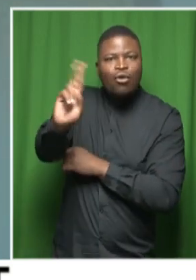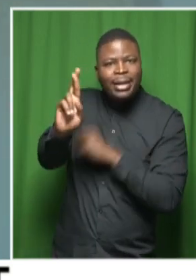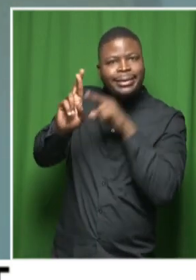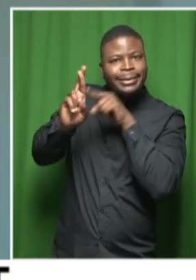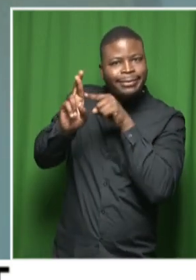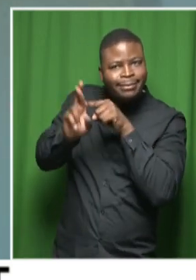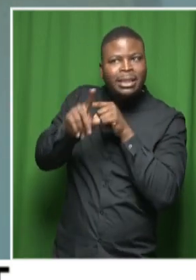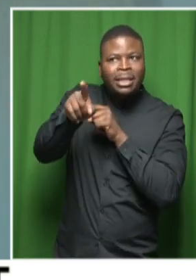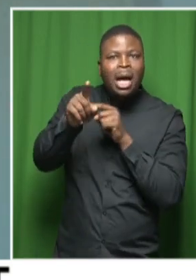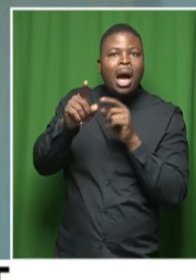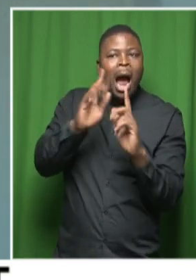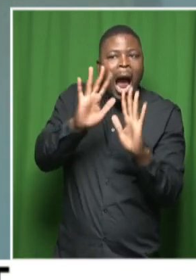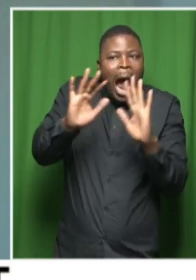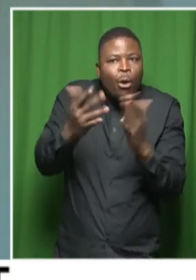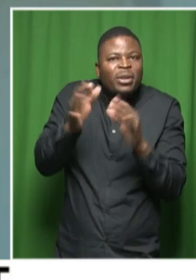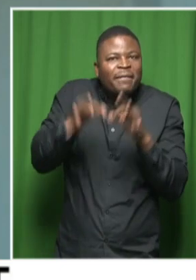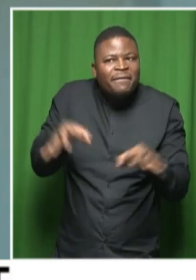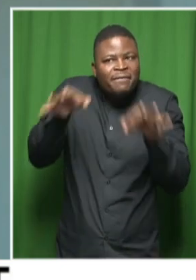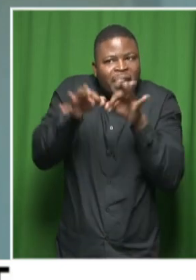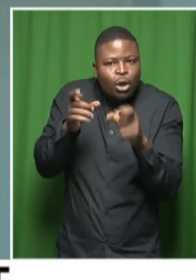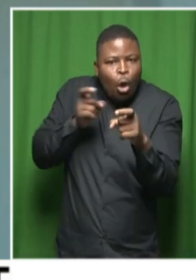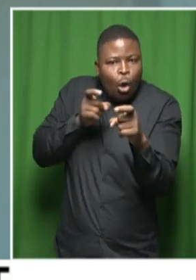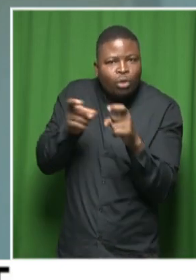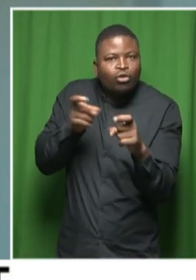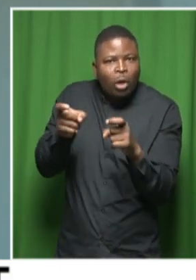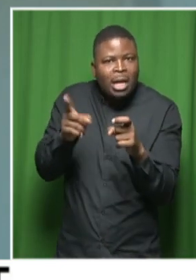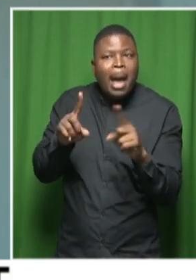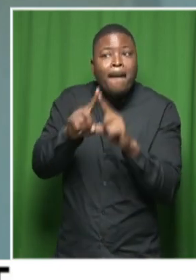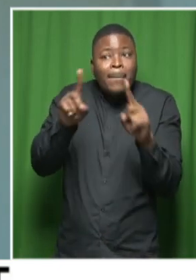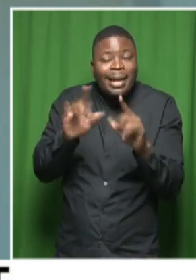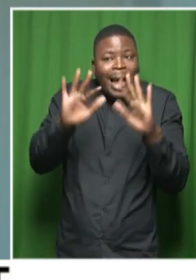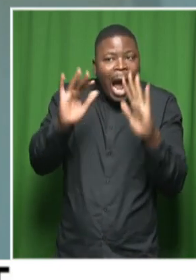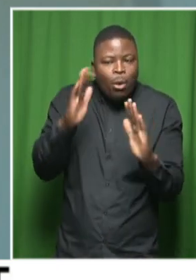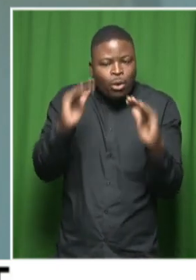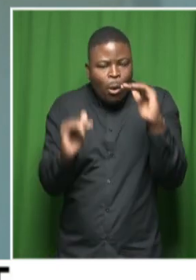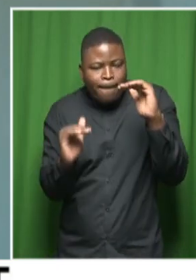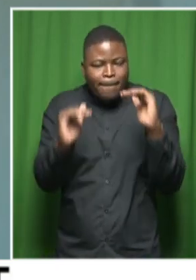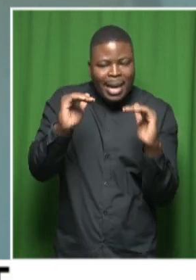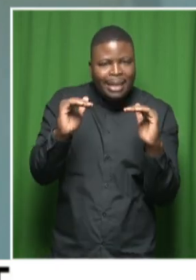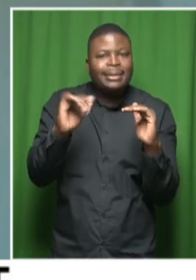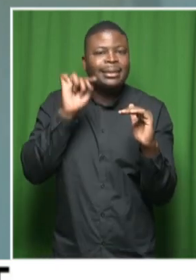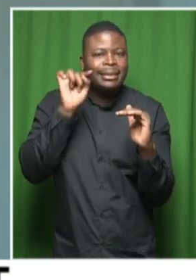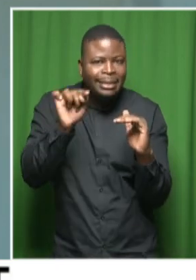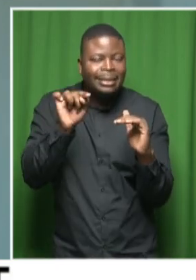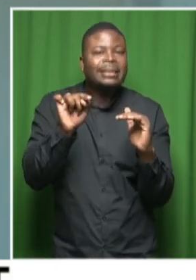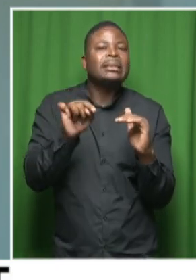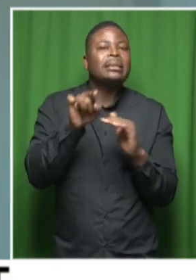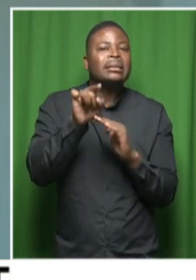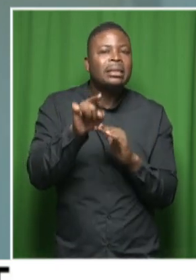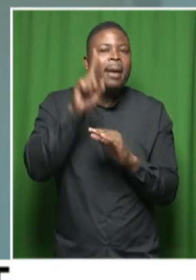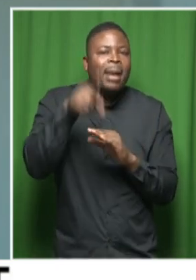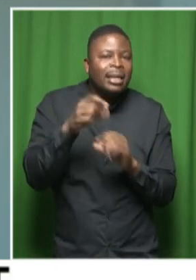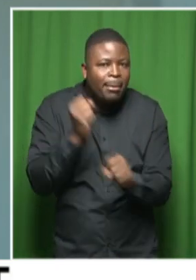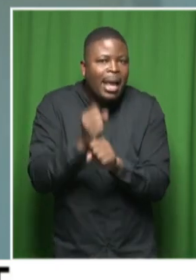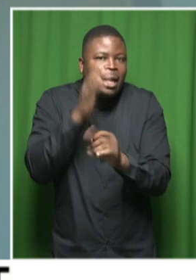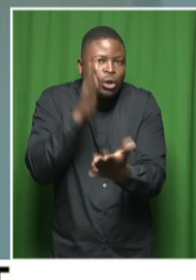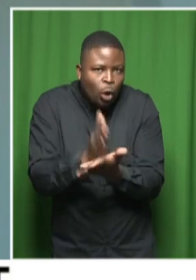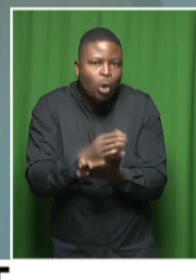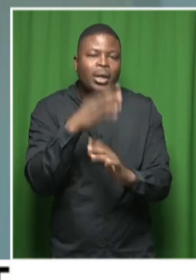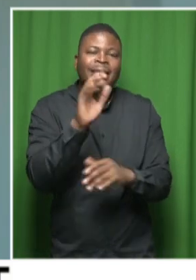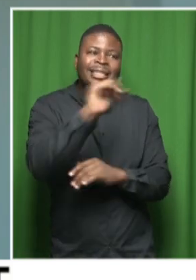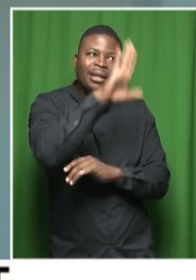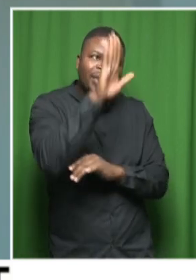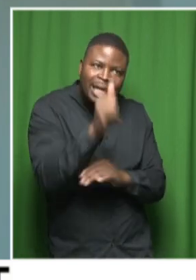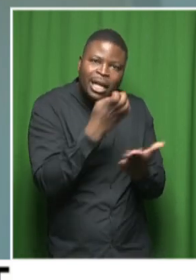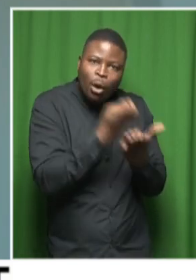sustainable growth. Now, if you look at the concept of balanced sustainable growth, it's about managing the economy in